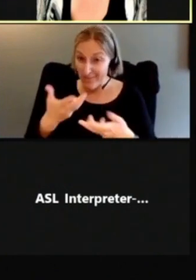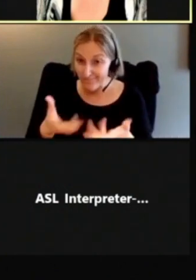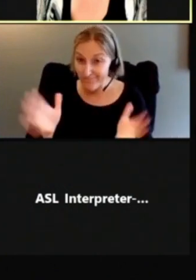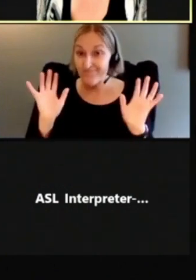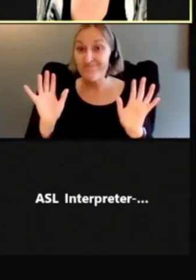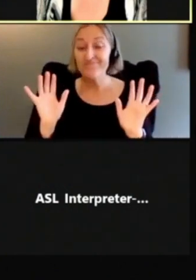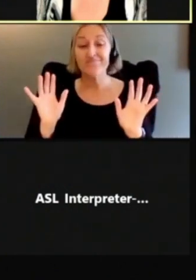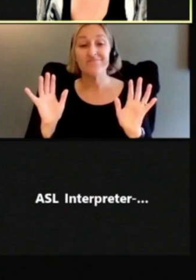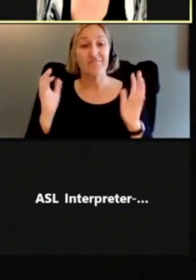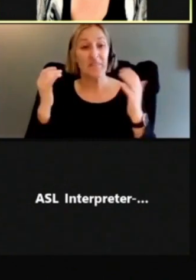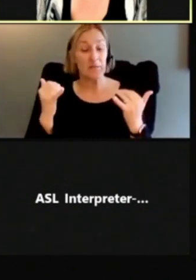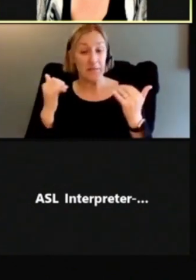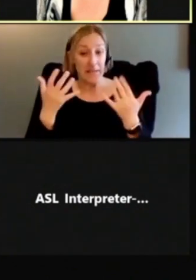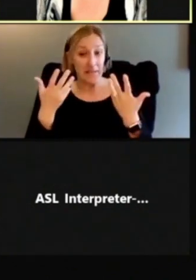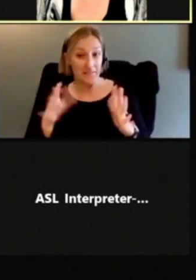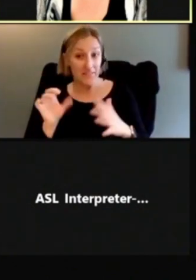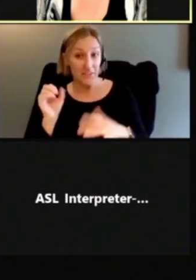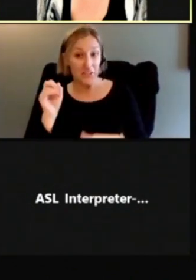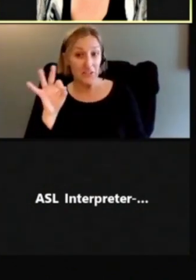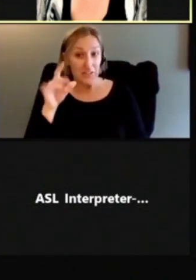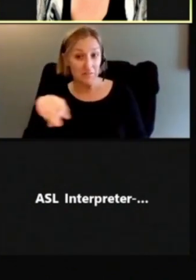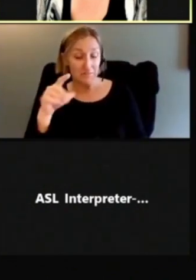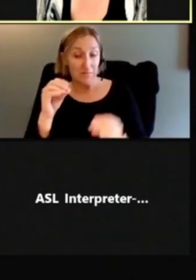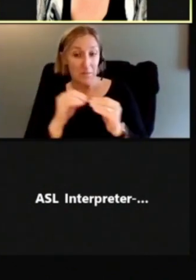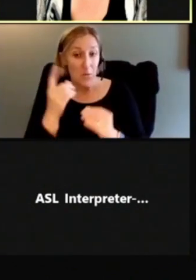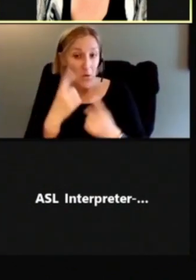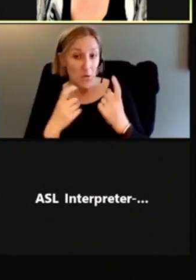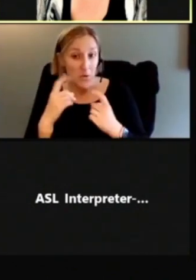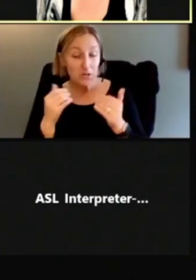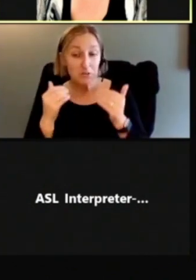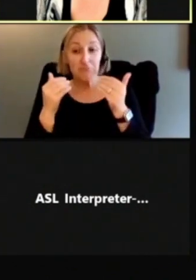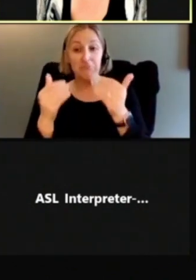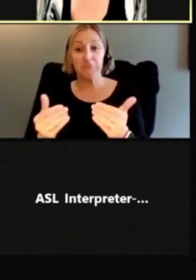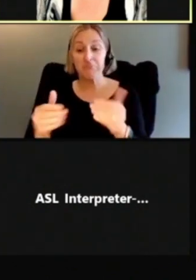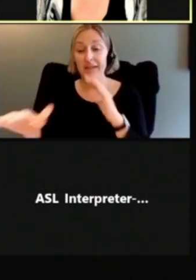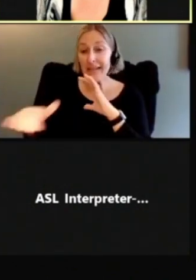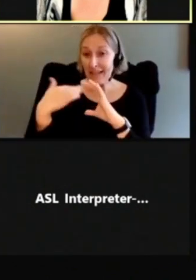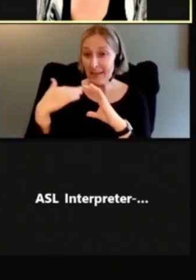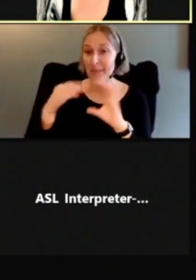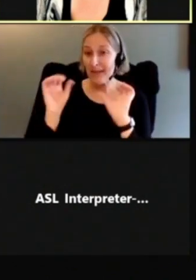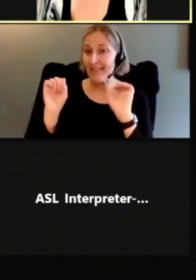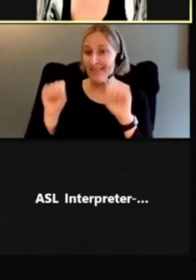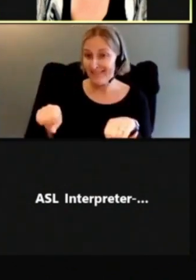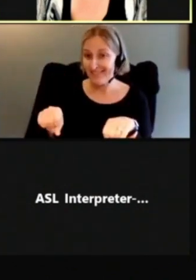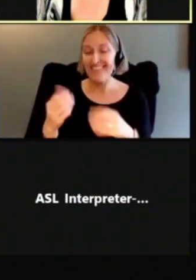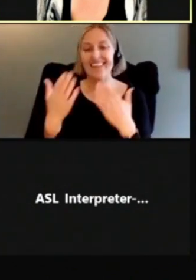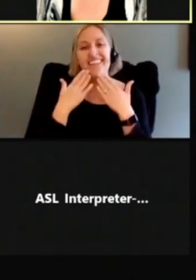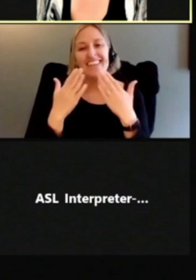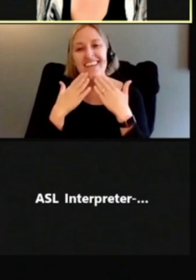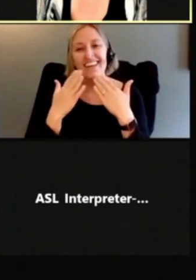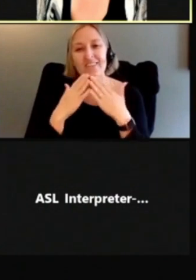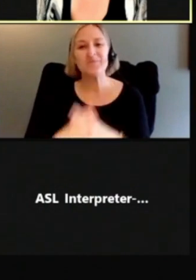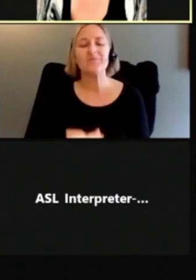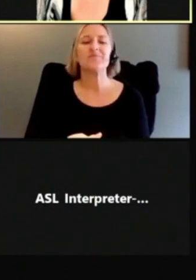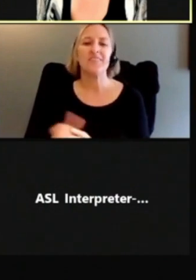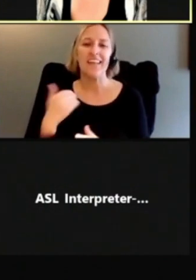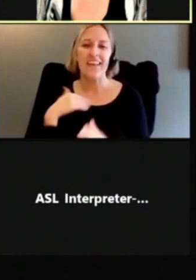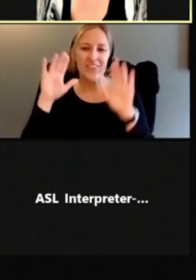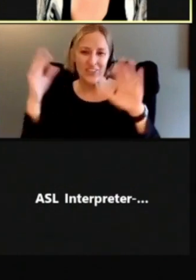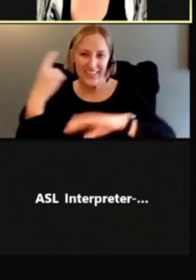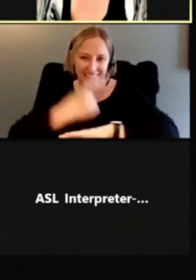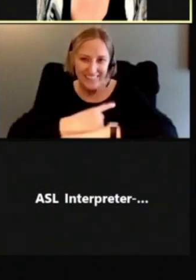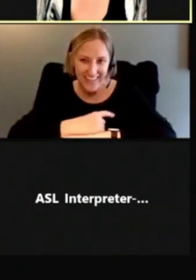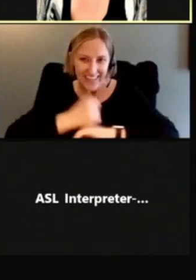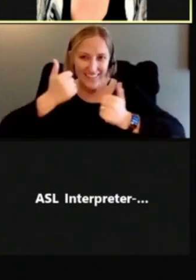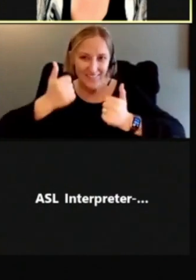we're done here. If anyone has any additional questions, please feel free to email me. Thank you. Have a great day.